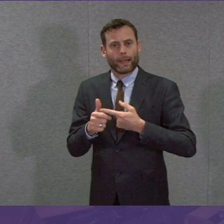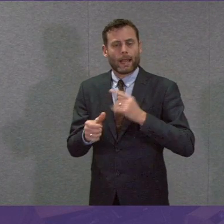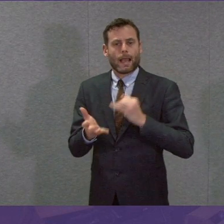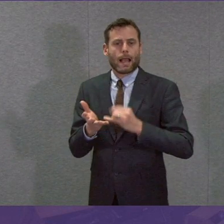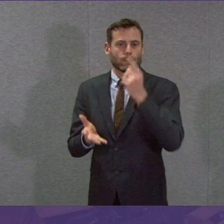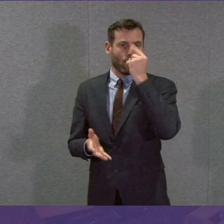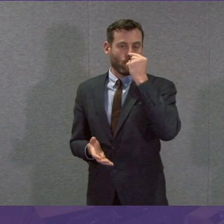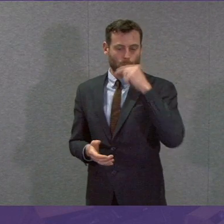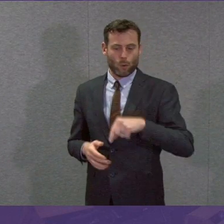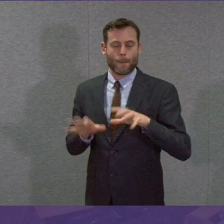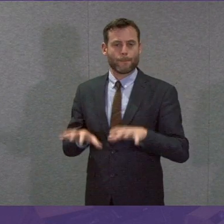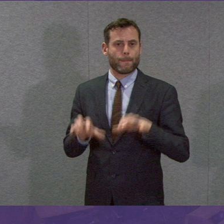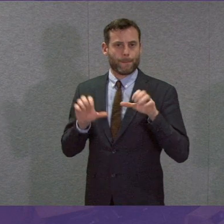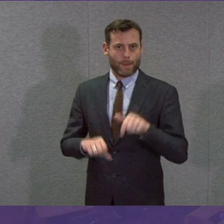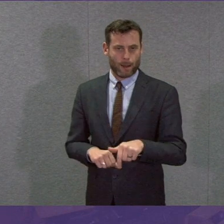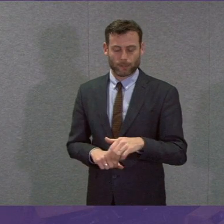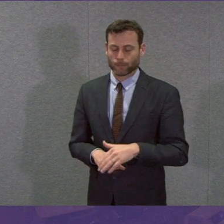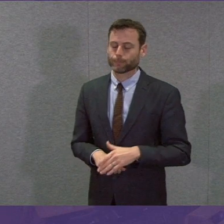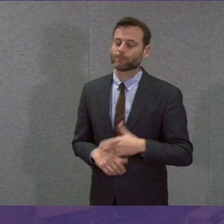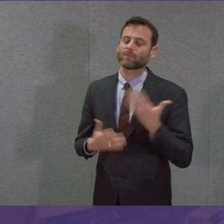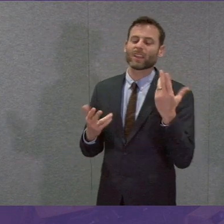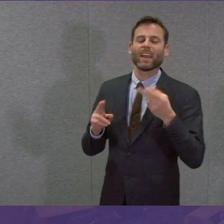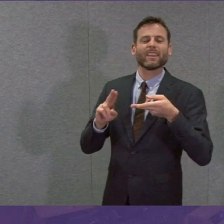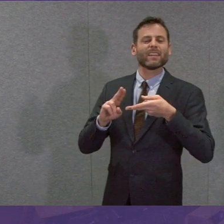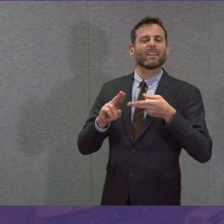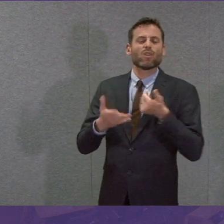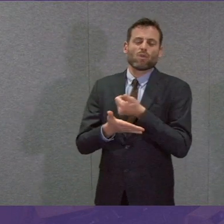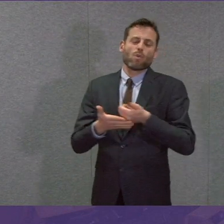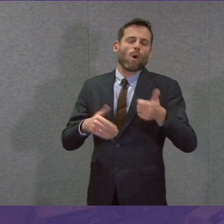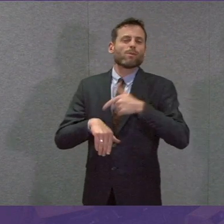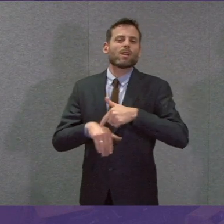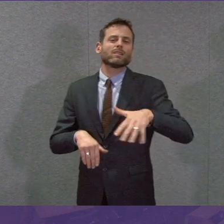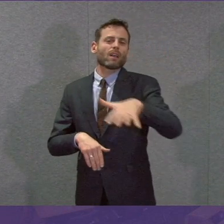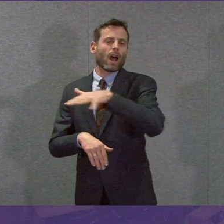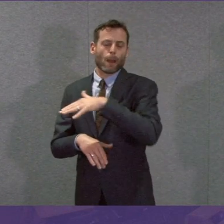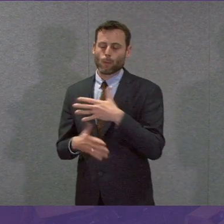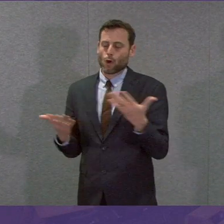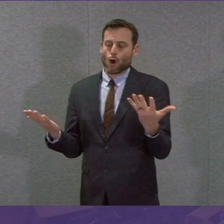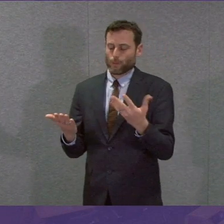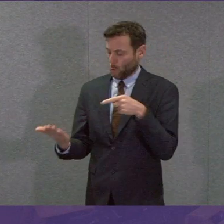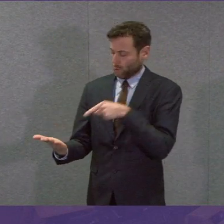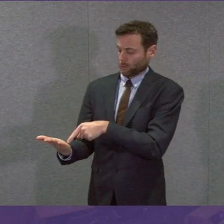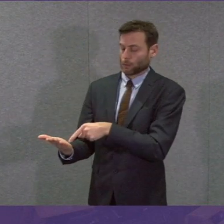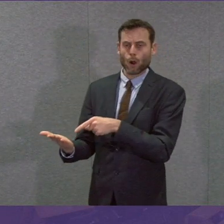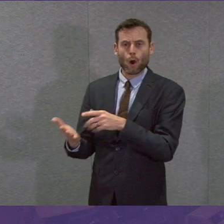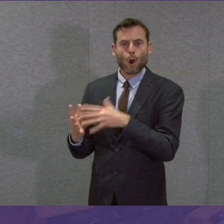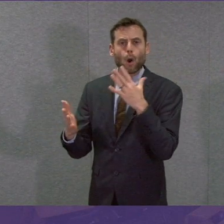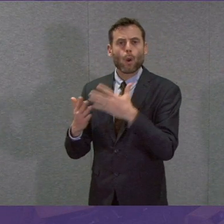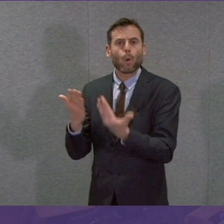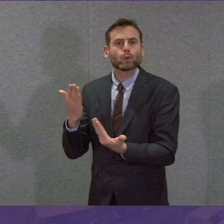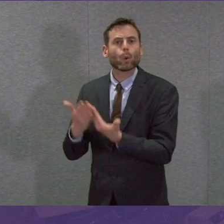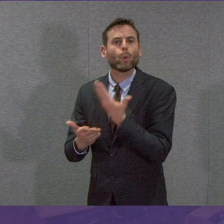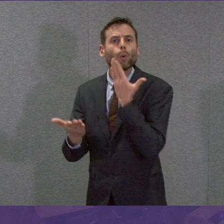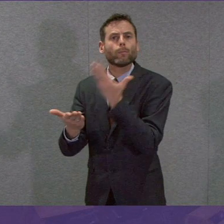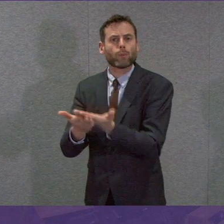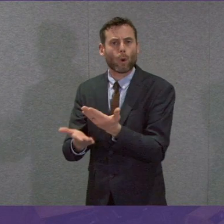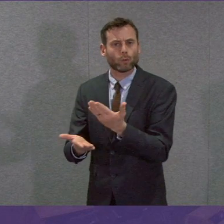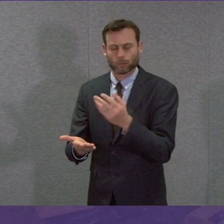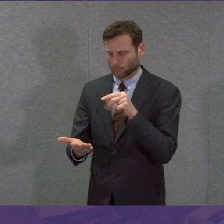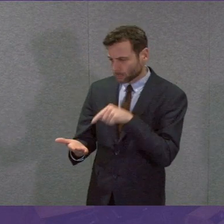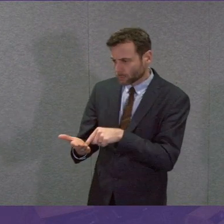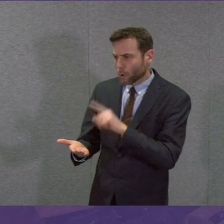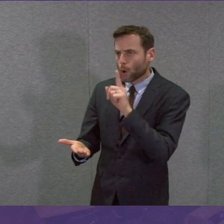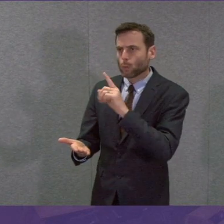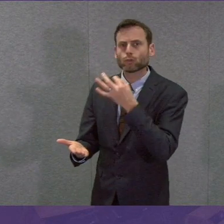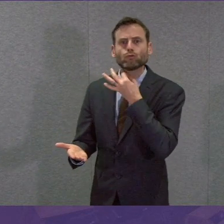circumstances. In normal times, there would be concerns about the human rights aspects of some of what is proposed. But we are